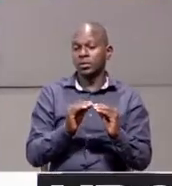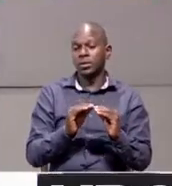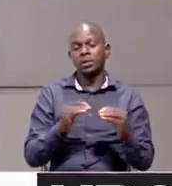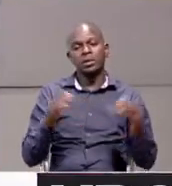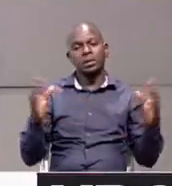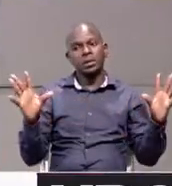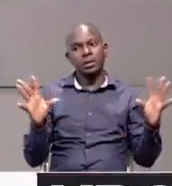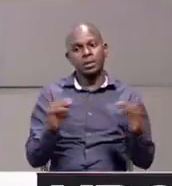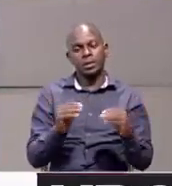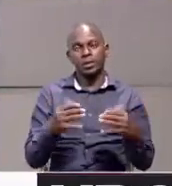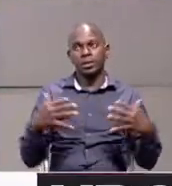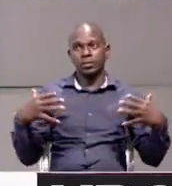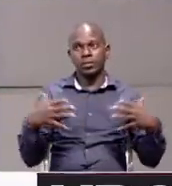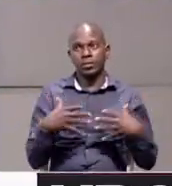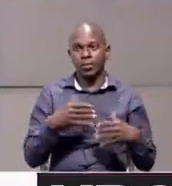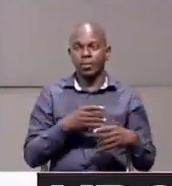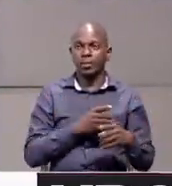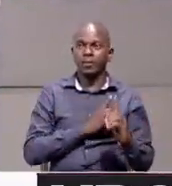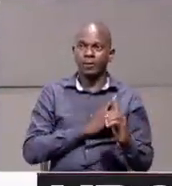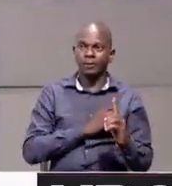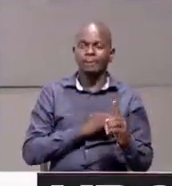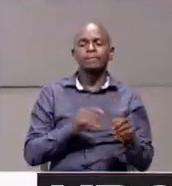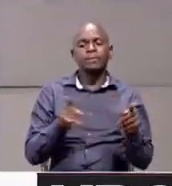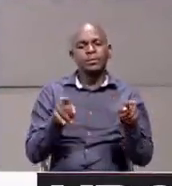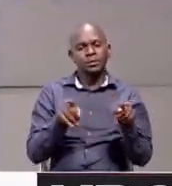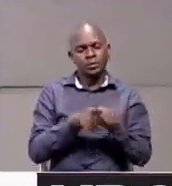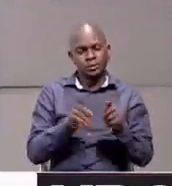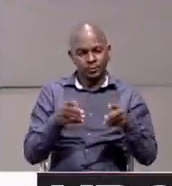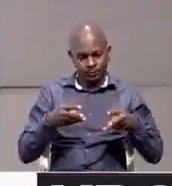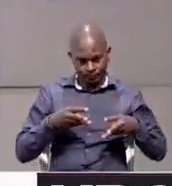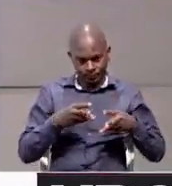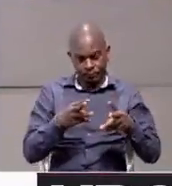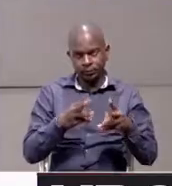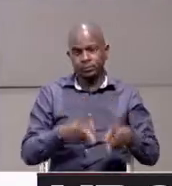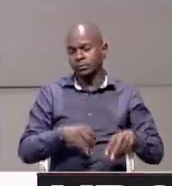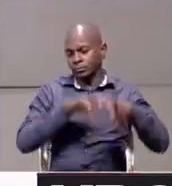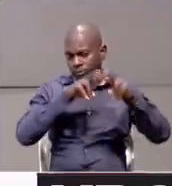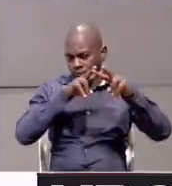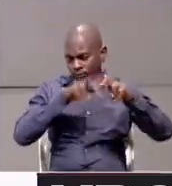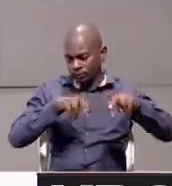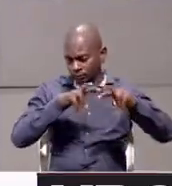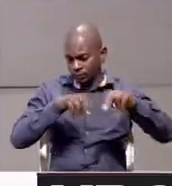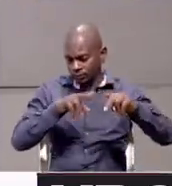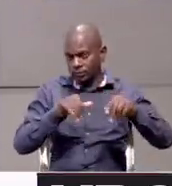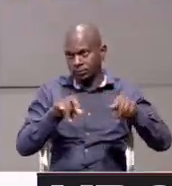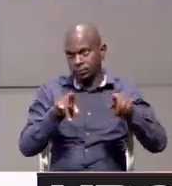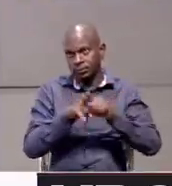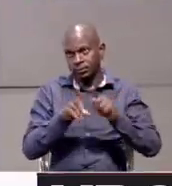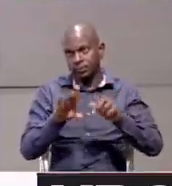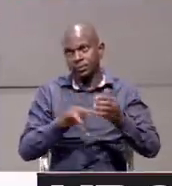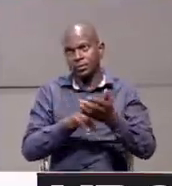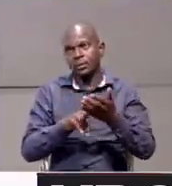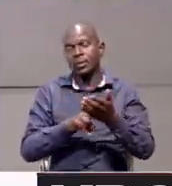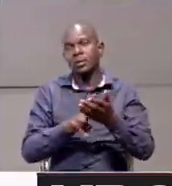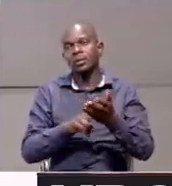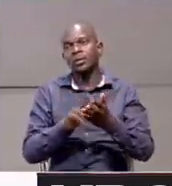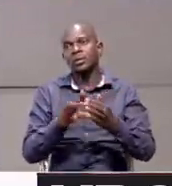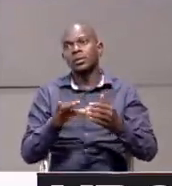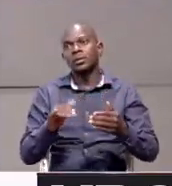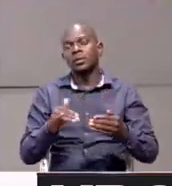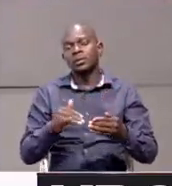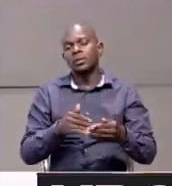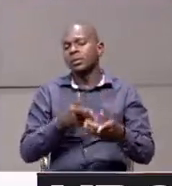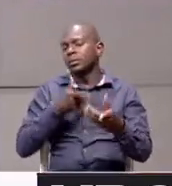threats. The very routes you used when you were still a rider are the ones which are being used by those who are still riding.